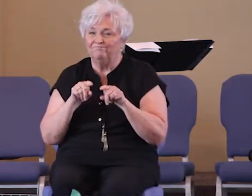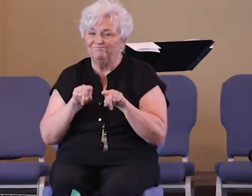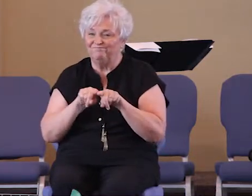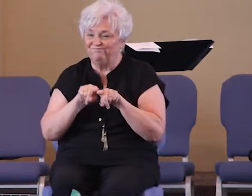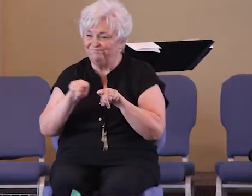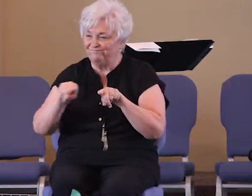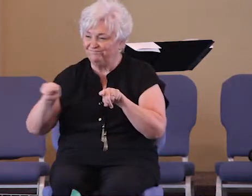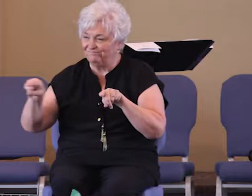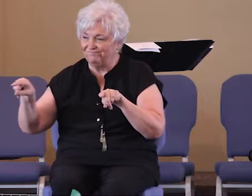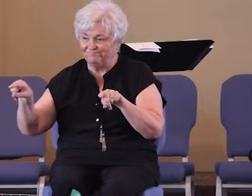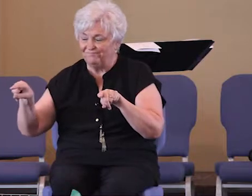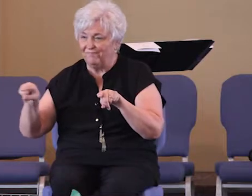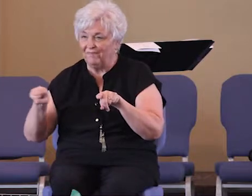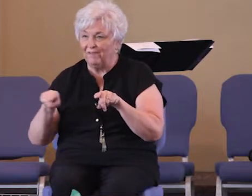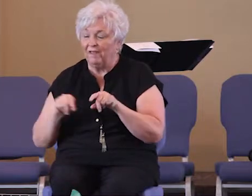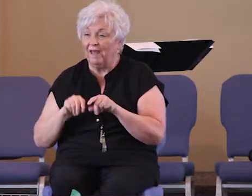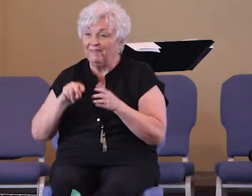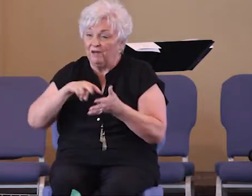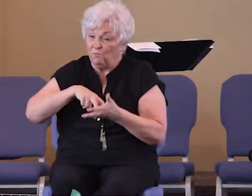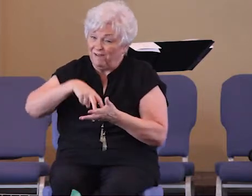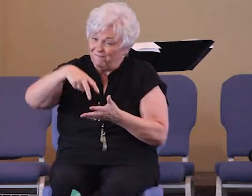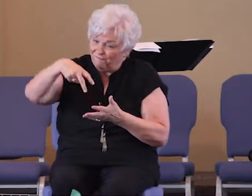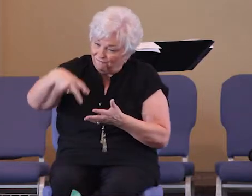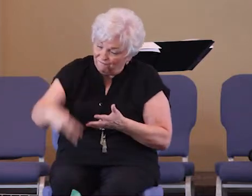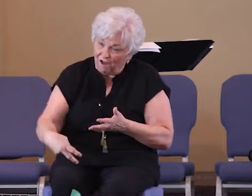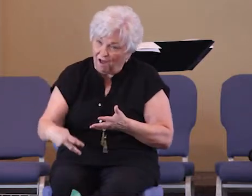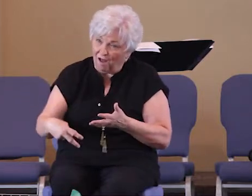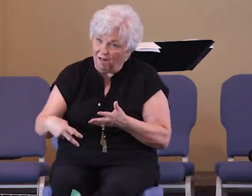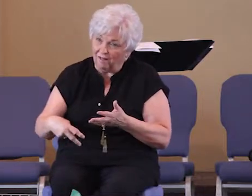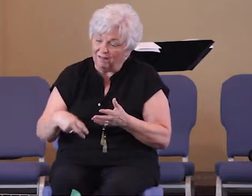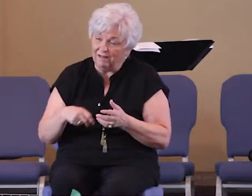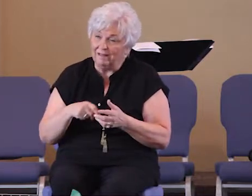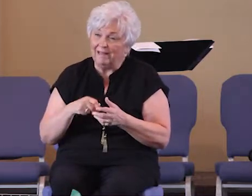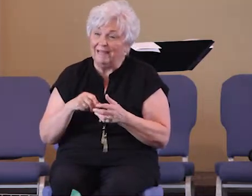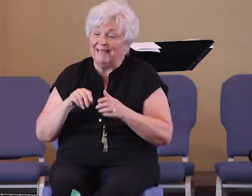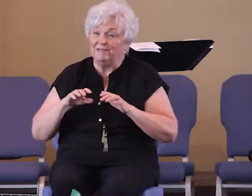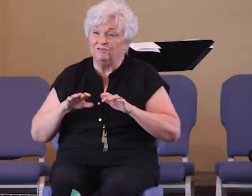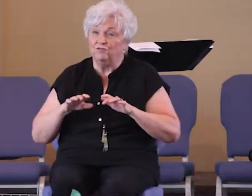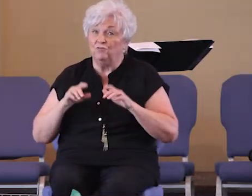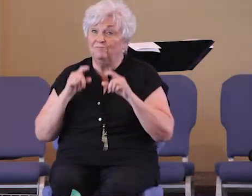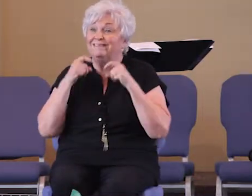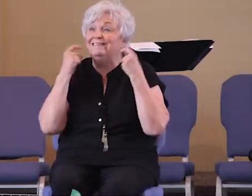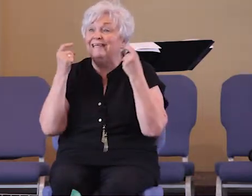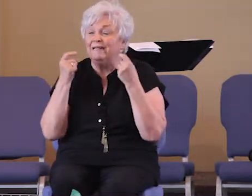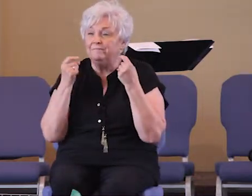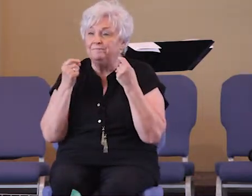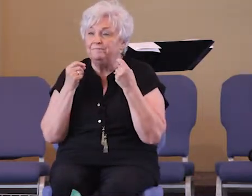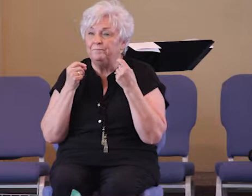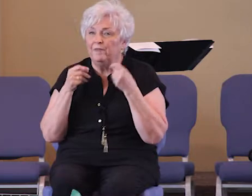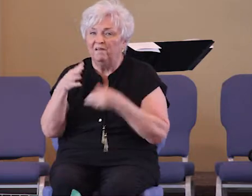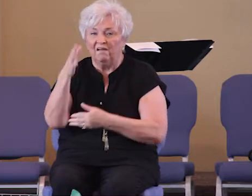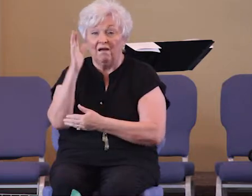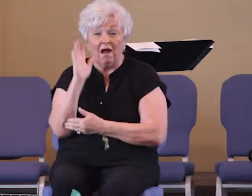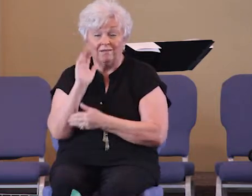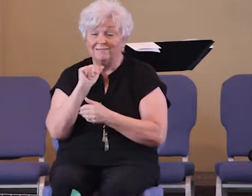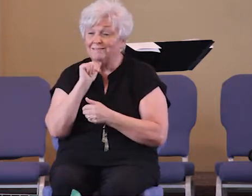fall into that category of willful sinning. And God doesn't bless that. God disciplines